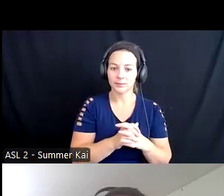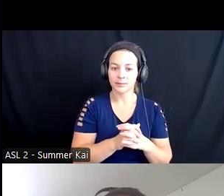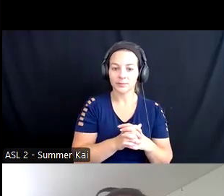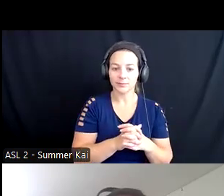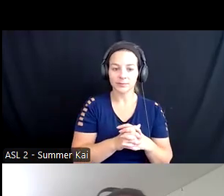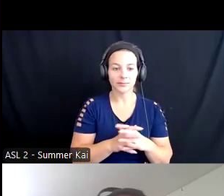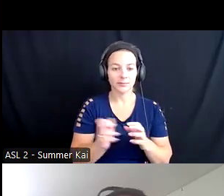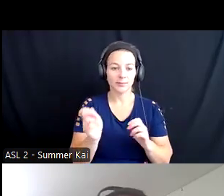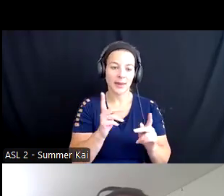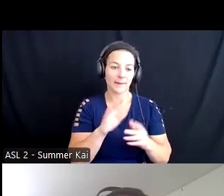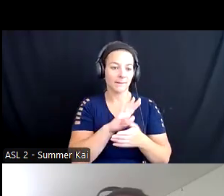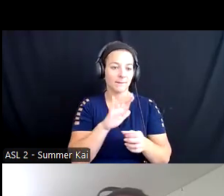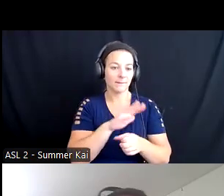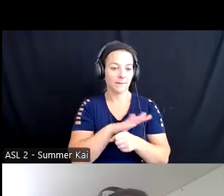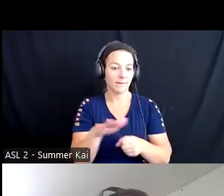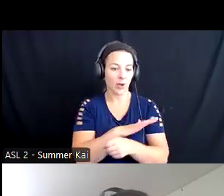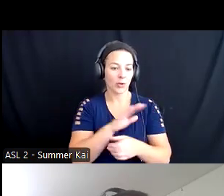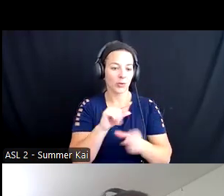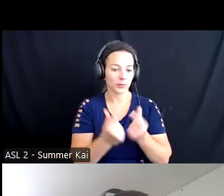switch back to the total group for now.